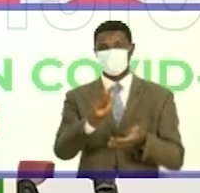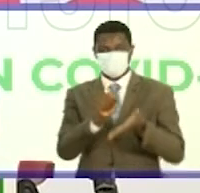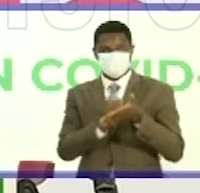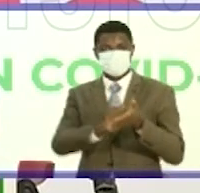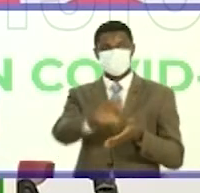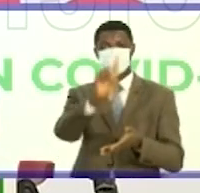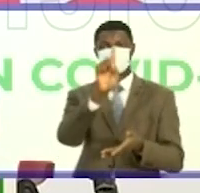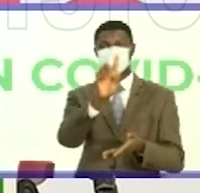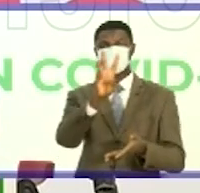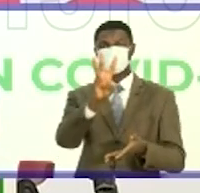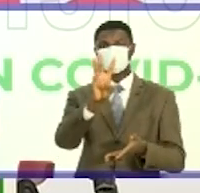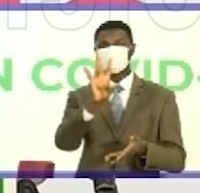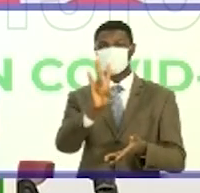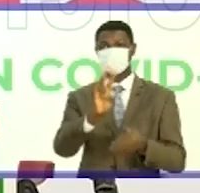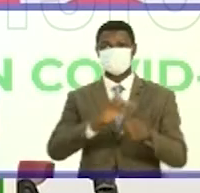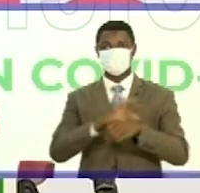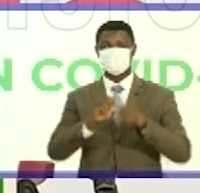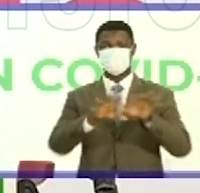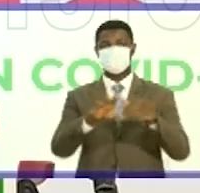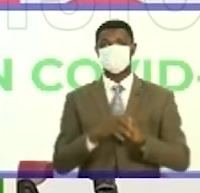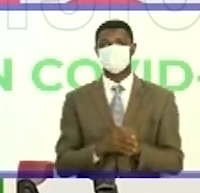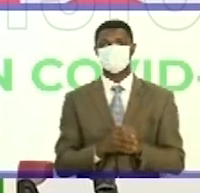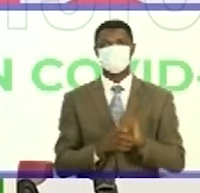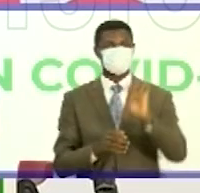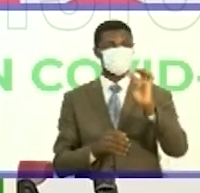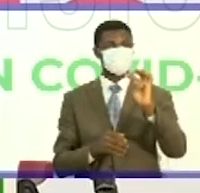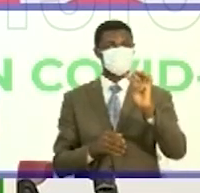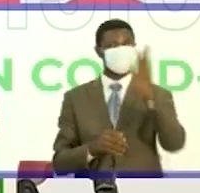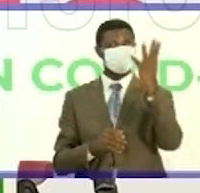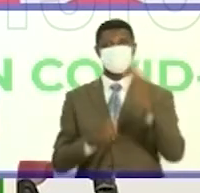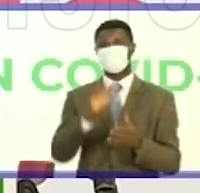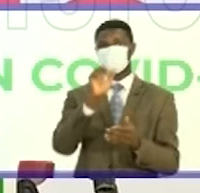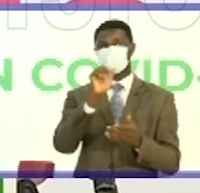28,167 cases. By the 4th of August 2020,